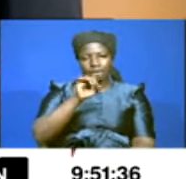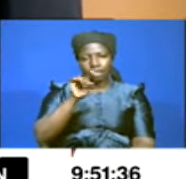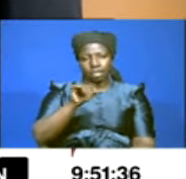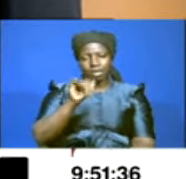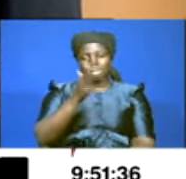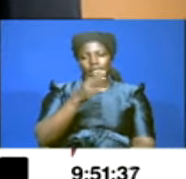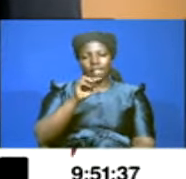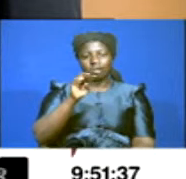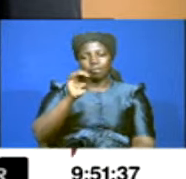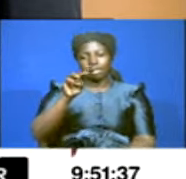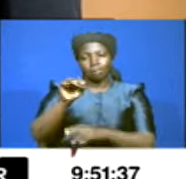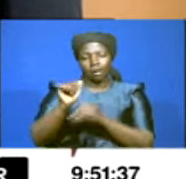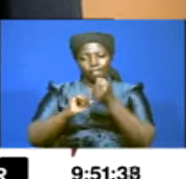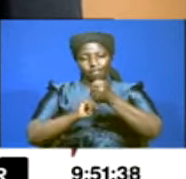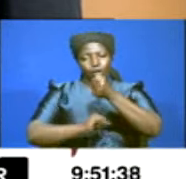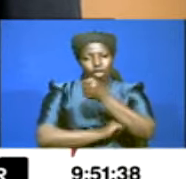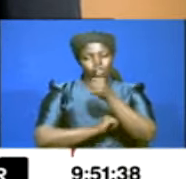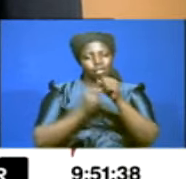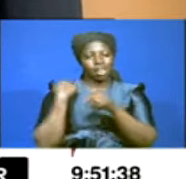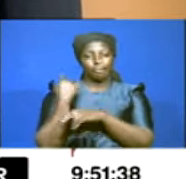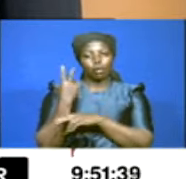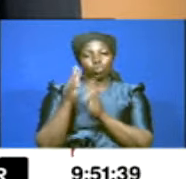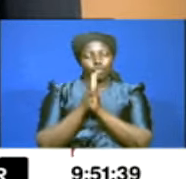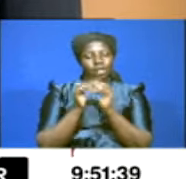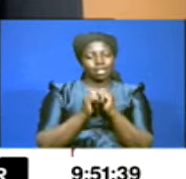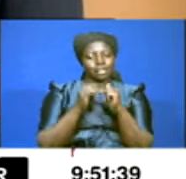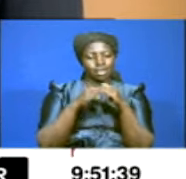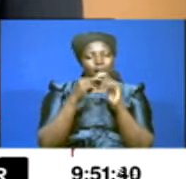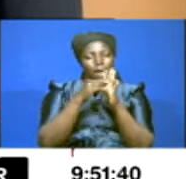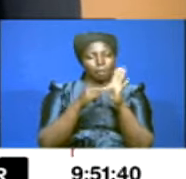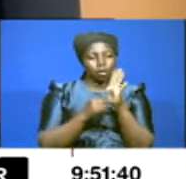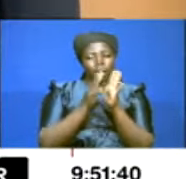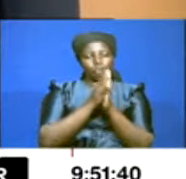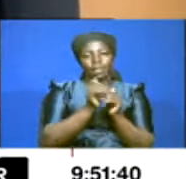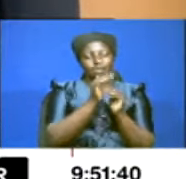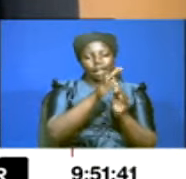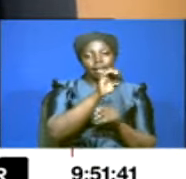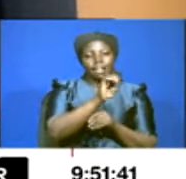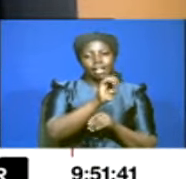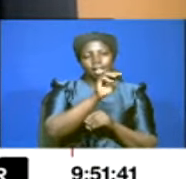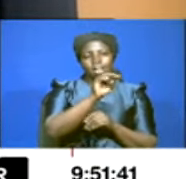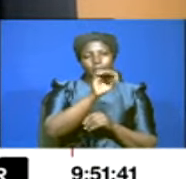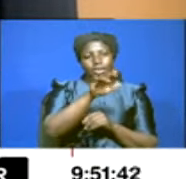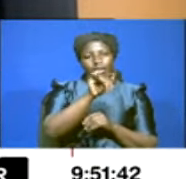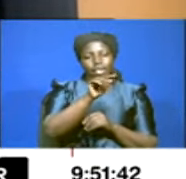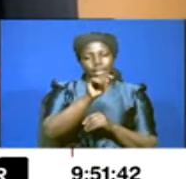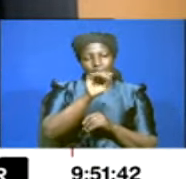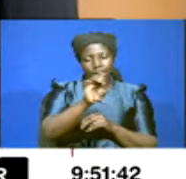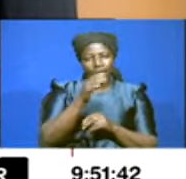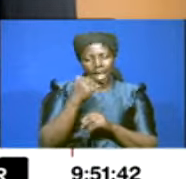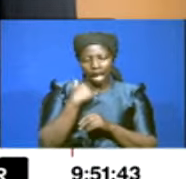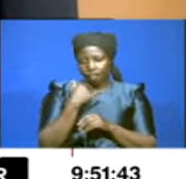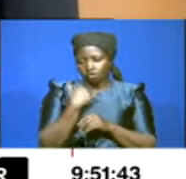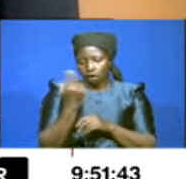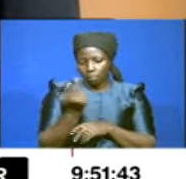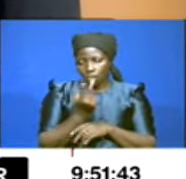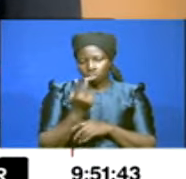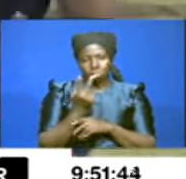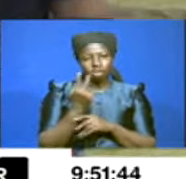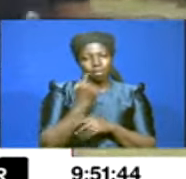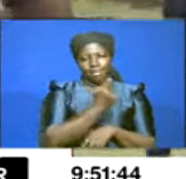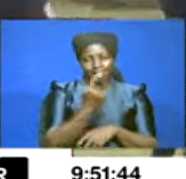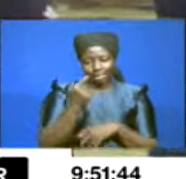on the equal points of 16 points with leaders Emirates FC after playing 7 games each this